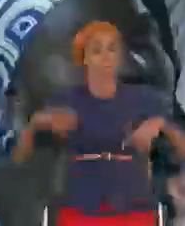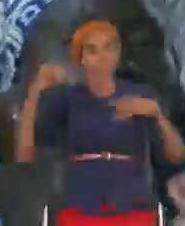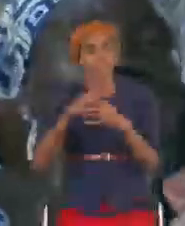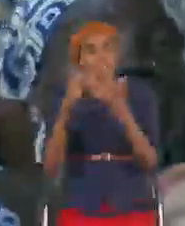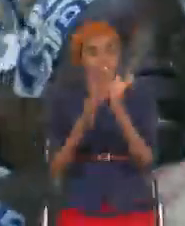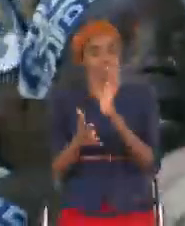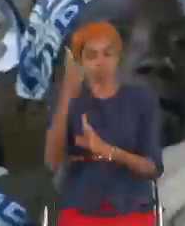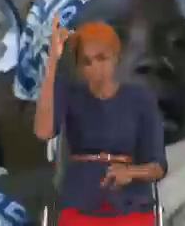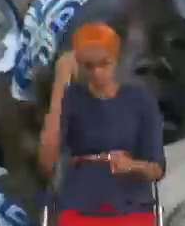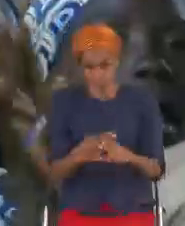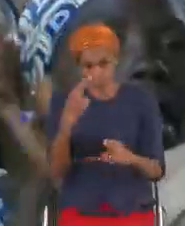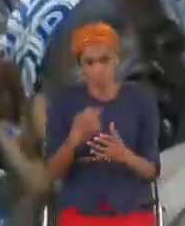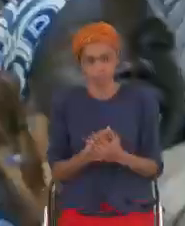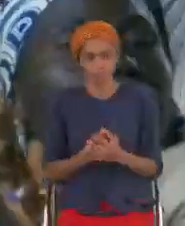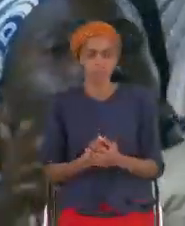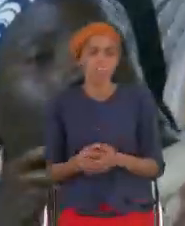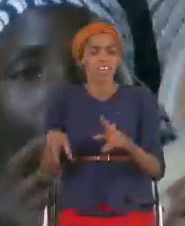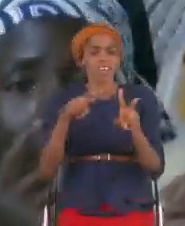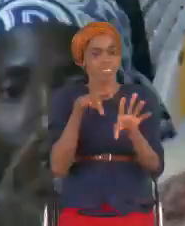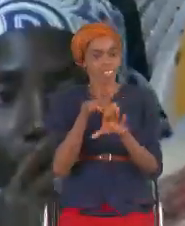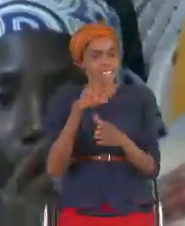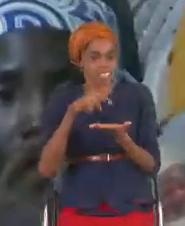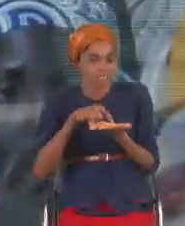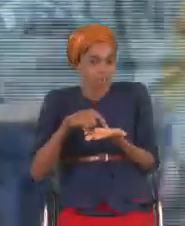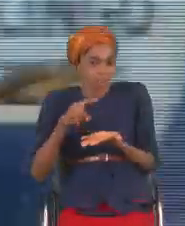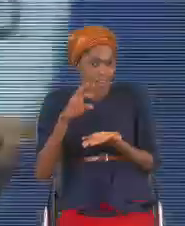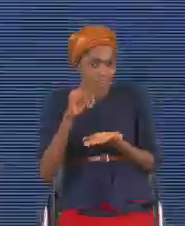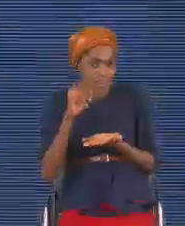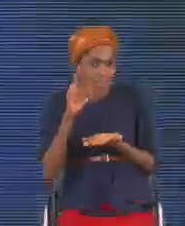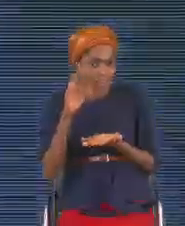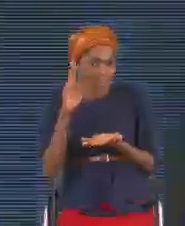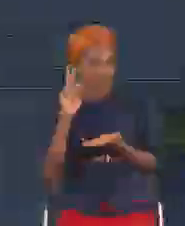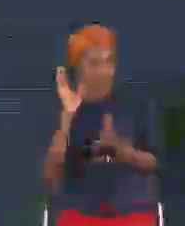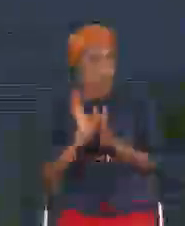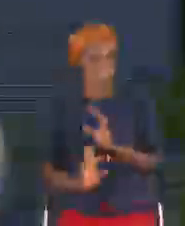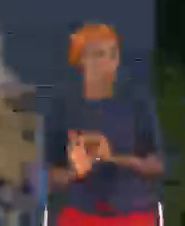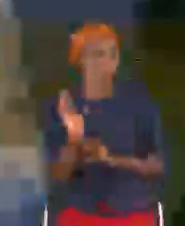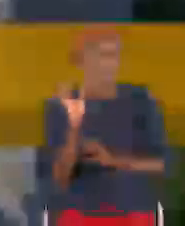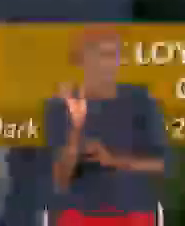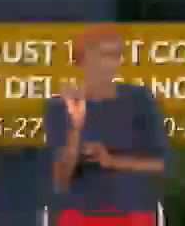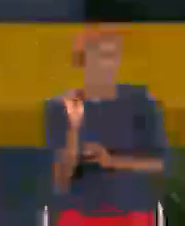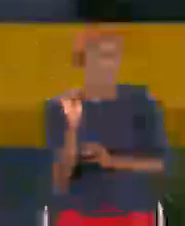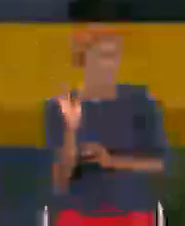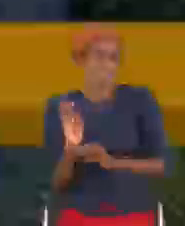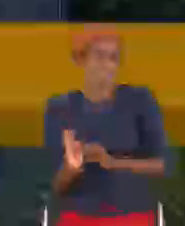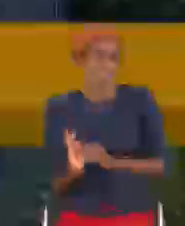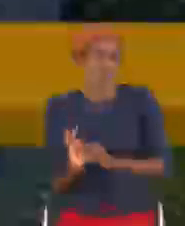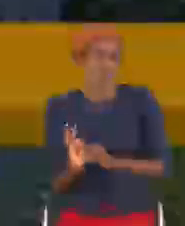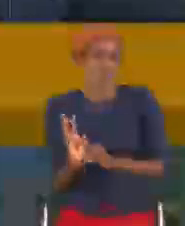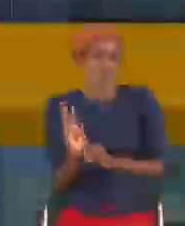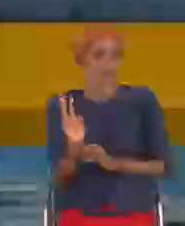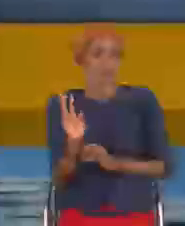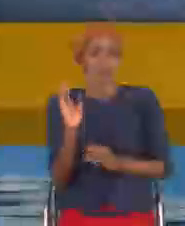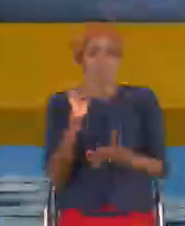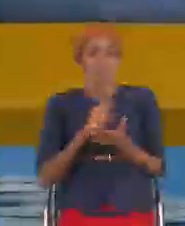Jesus' name. Look at Mark chapter 16. In Mark chapter 16,